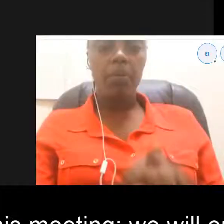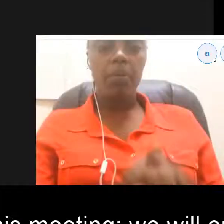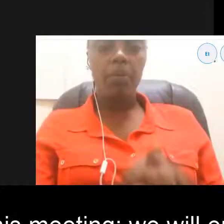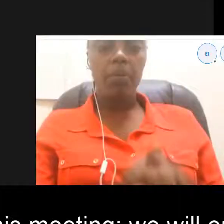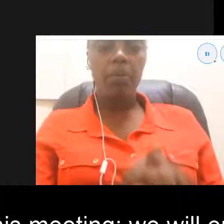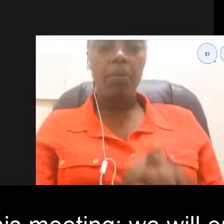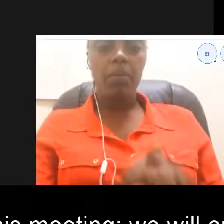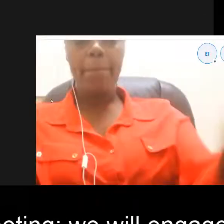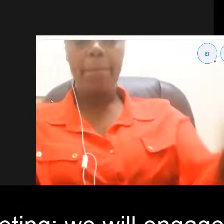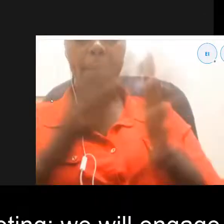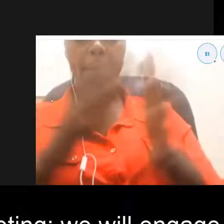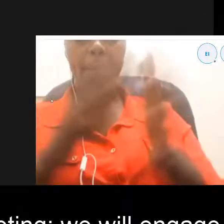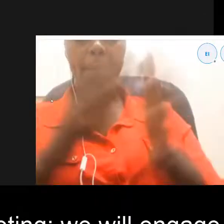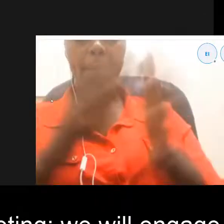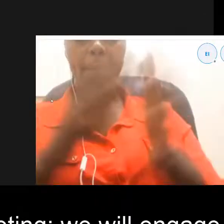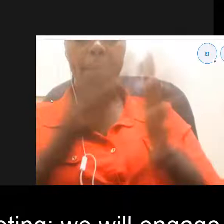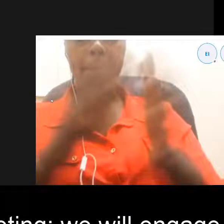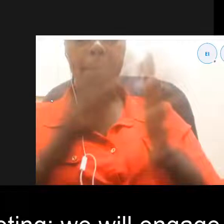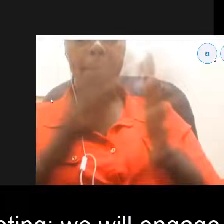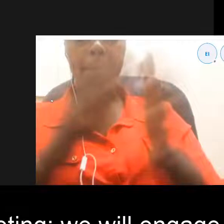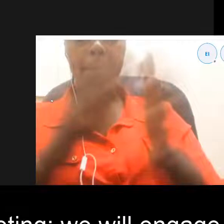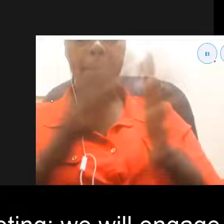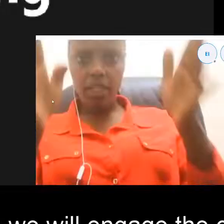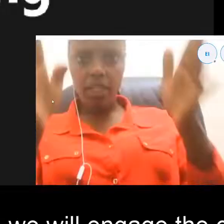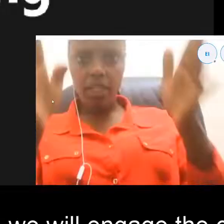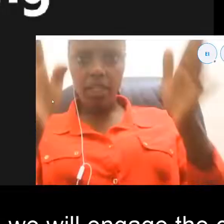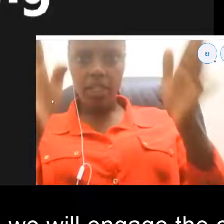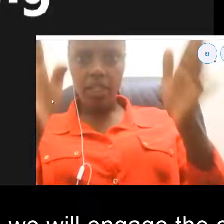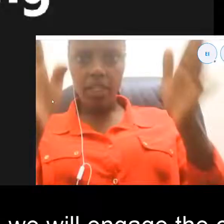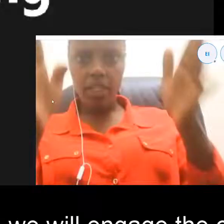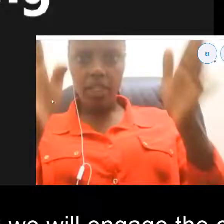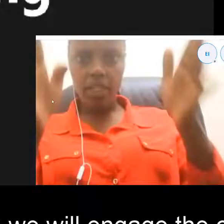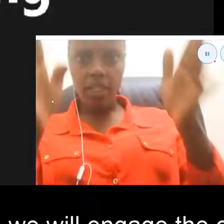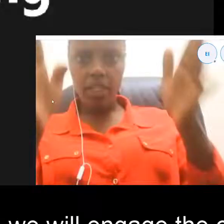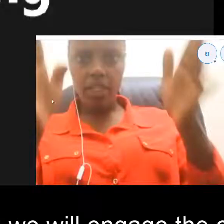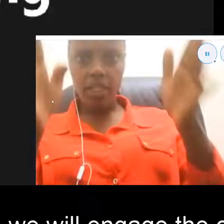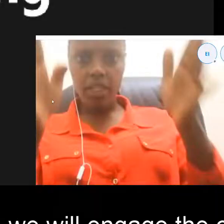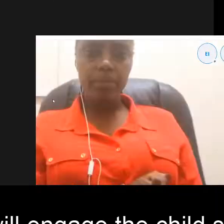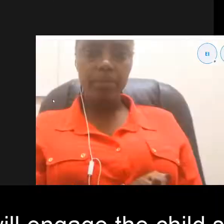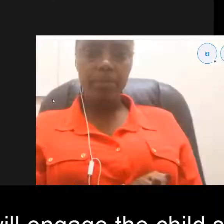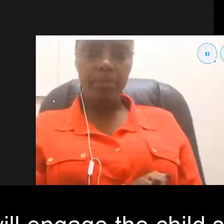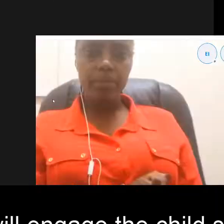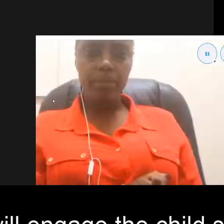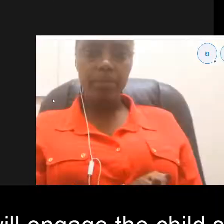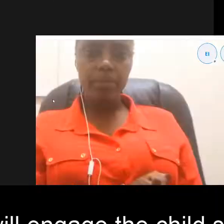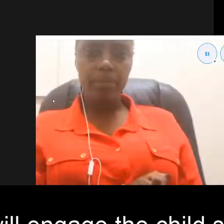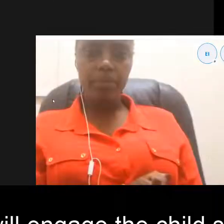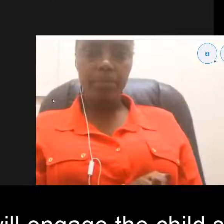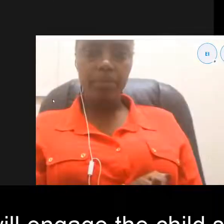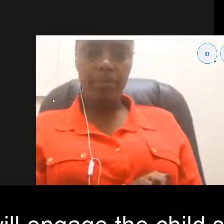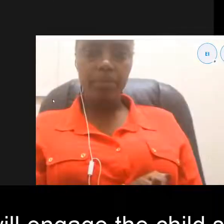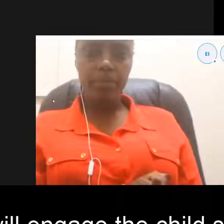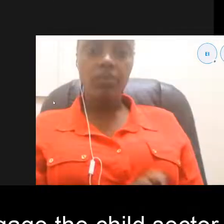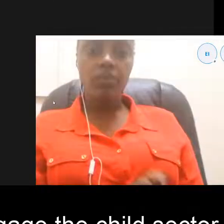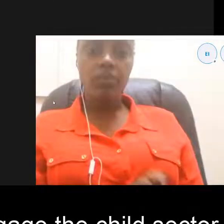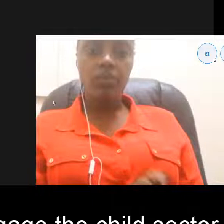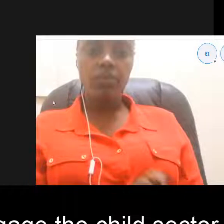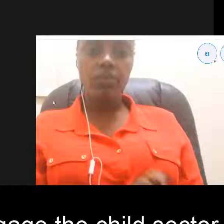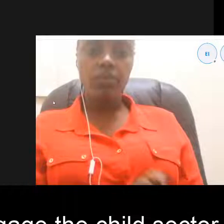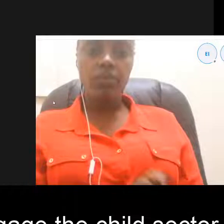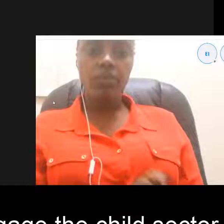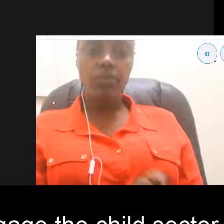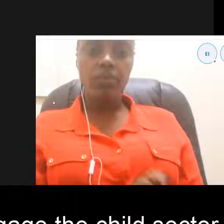I was off. I was offline. I was not able to listen to him. Please. Okay, so we will